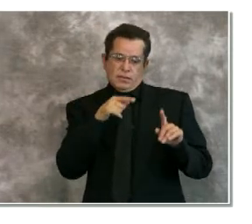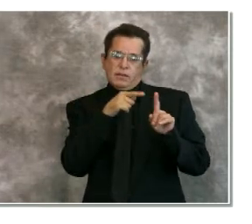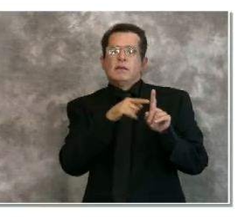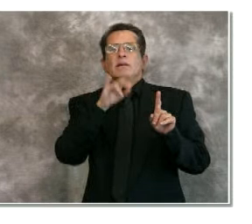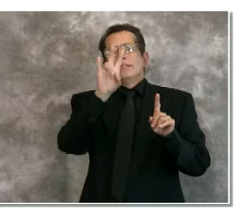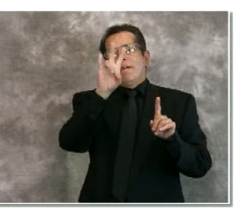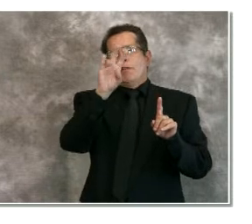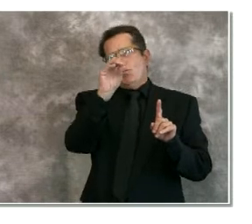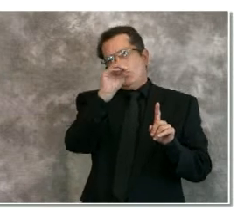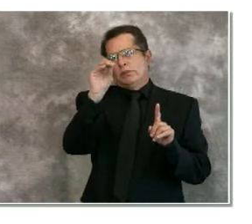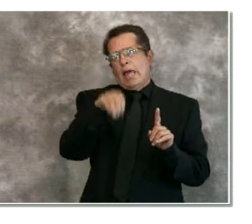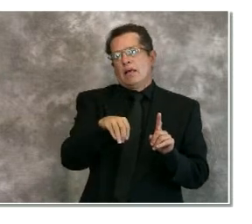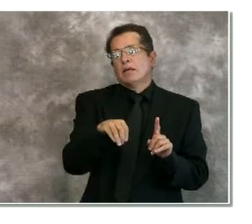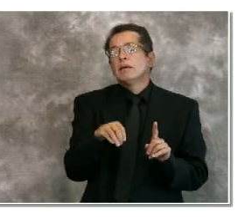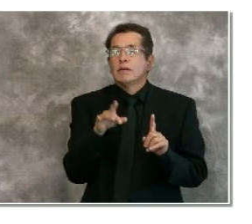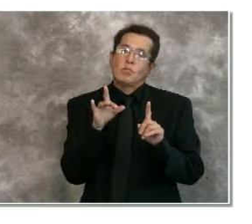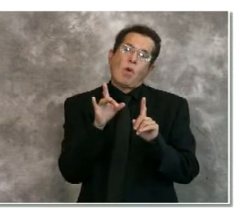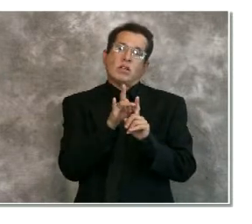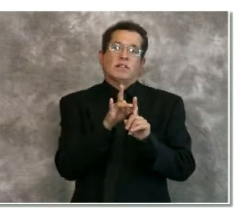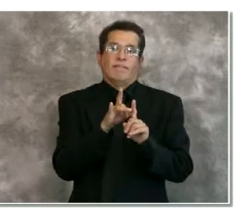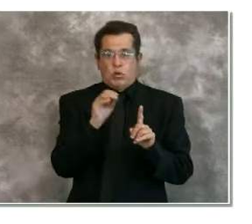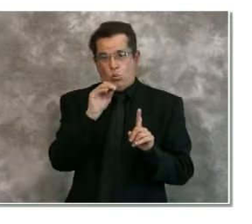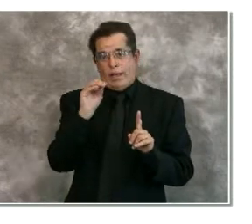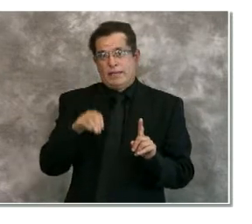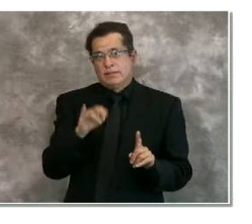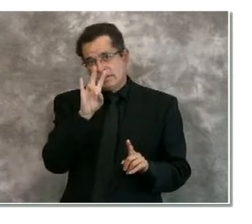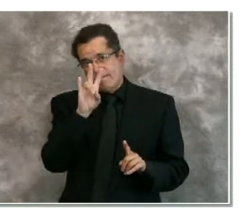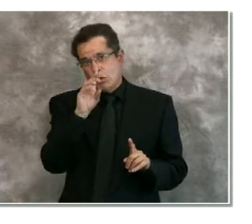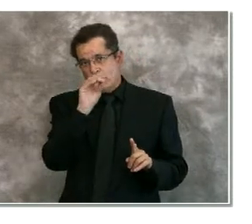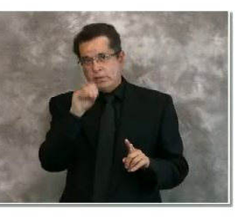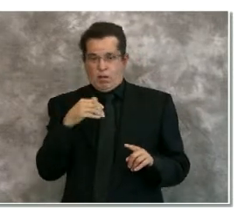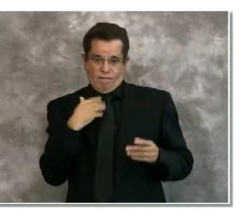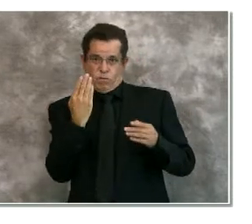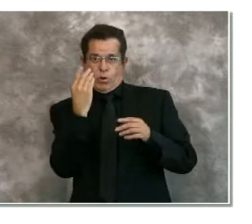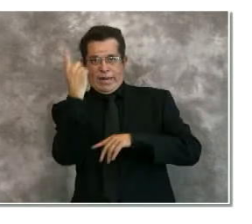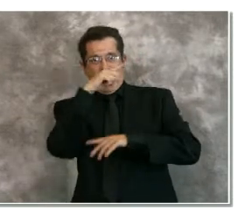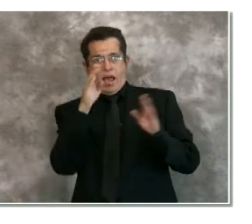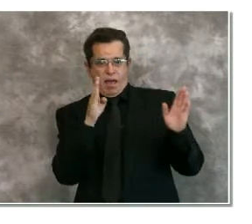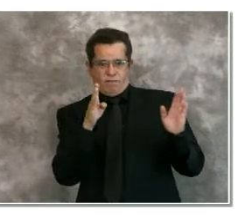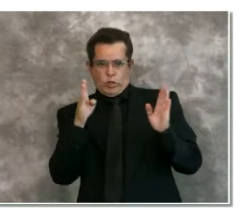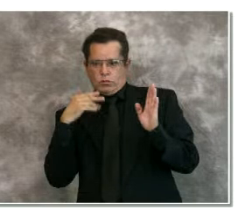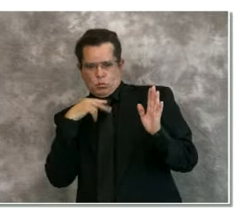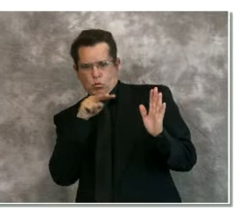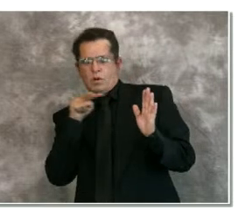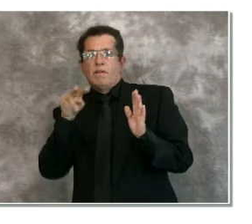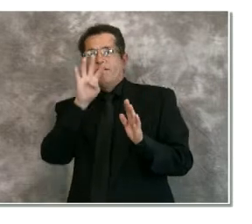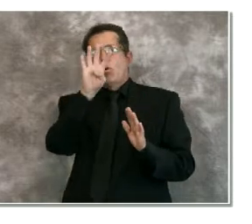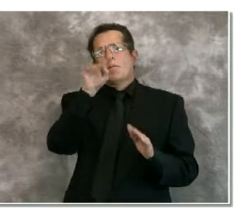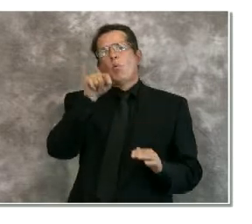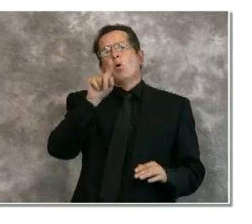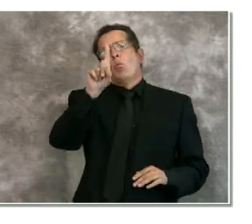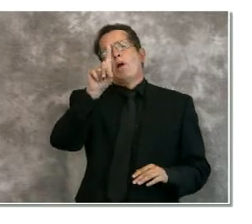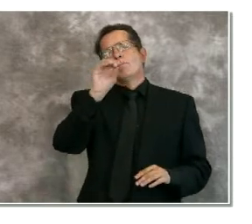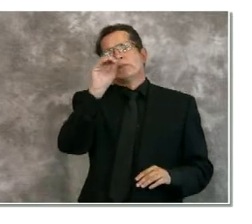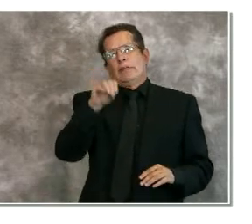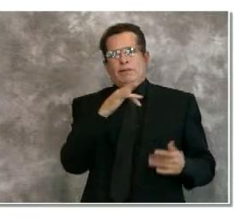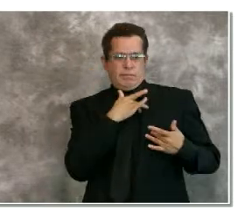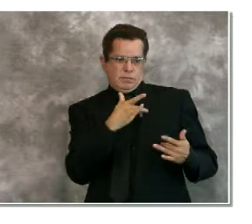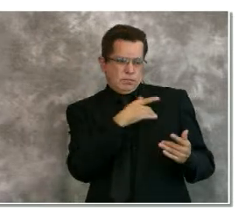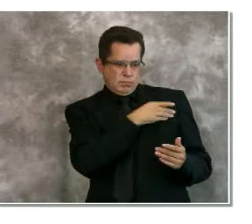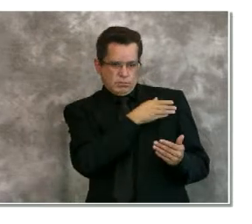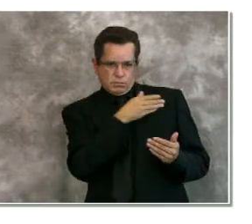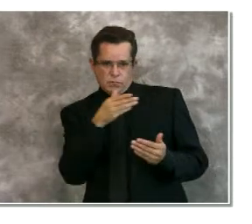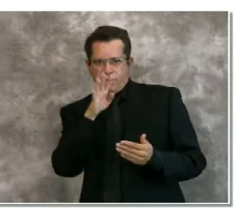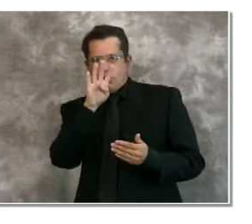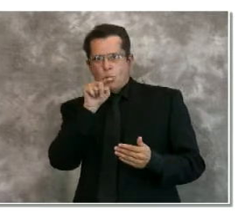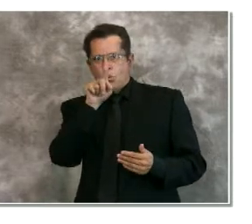7% positive rate. Again, our rolling 14-day average is 4.1%, and you can see in the purple line there